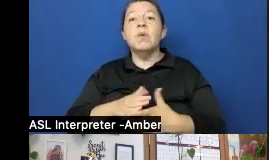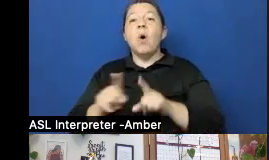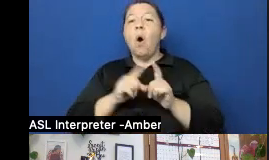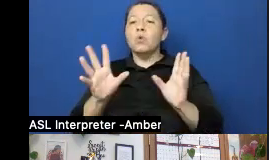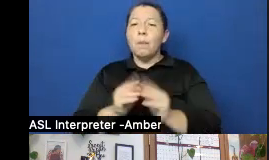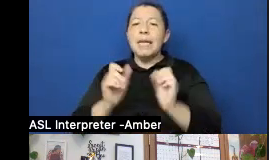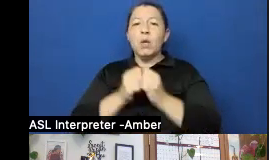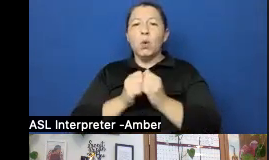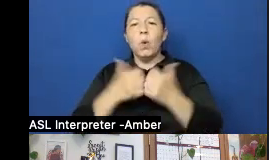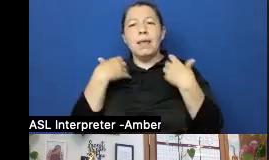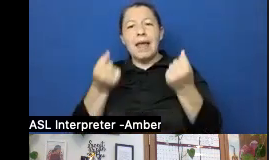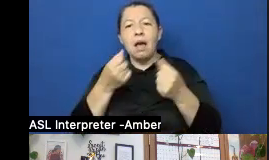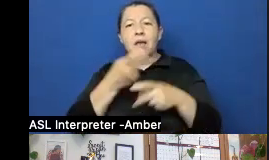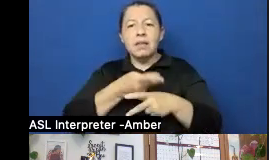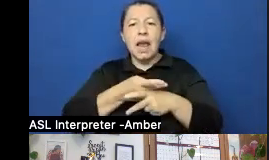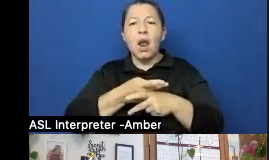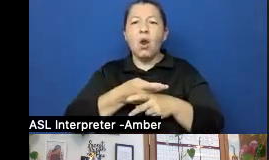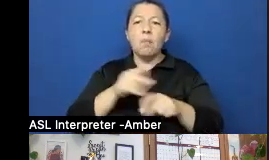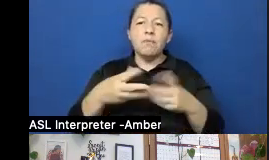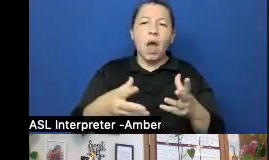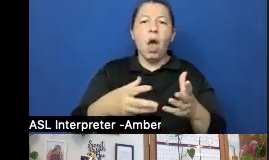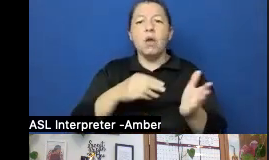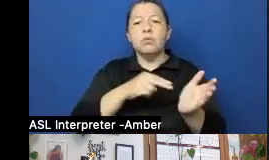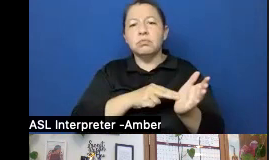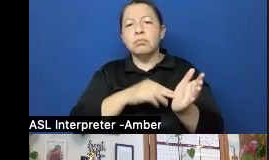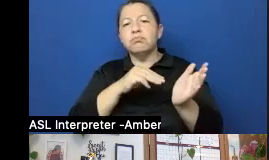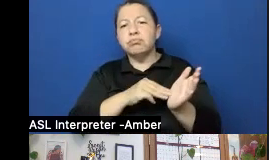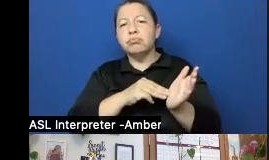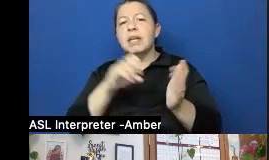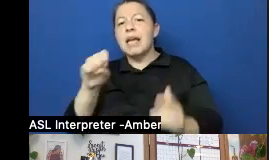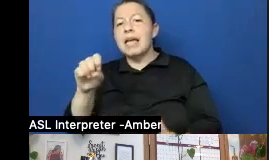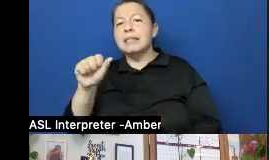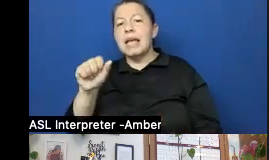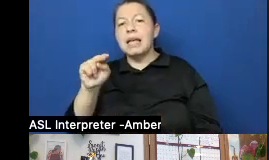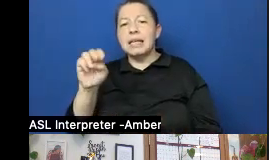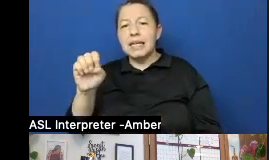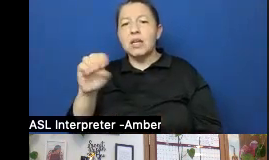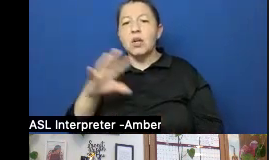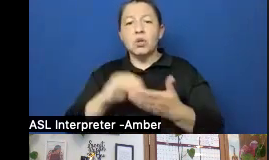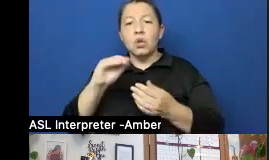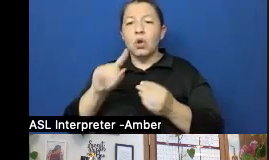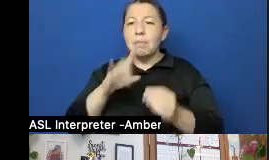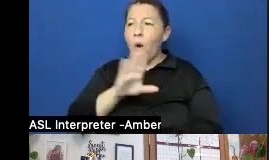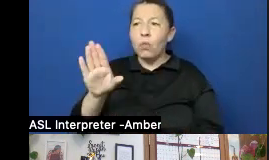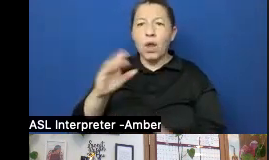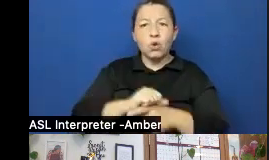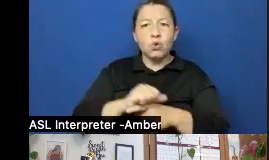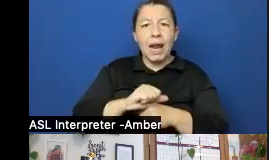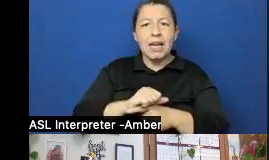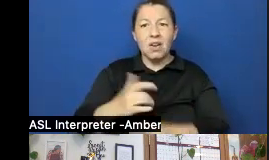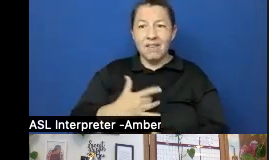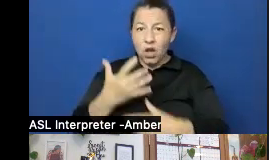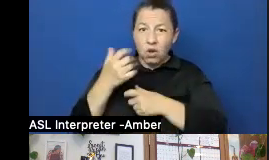providers and sexual assault nurse examiners to learn about their training and see whether they feel confident